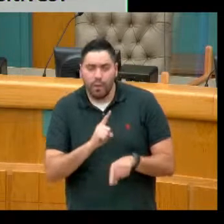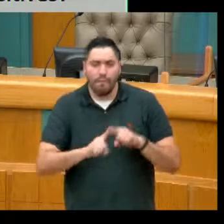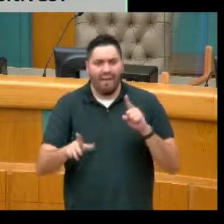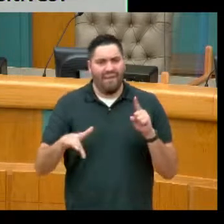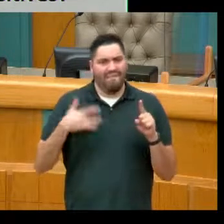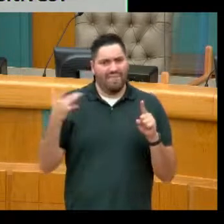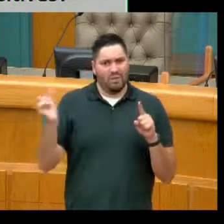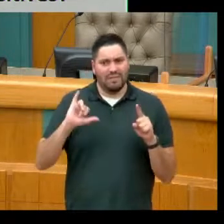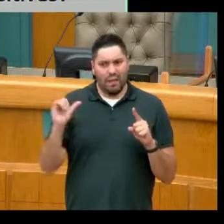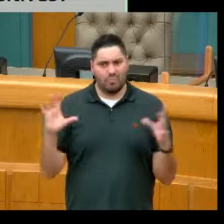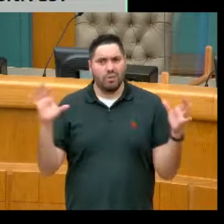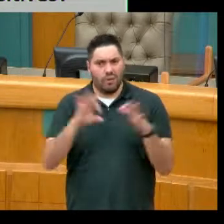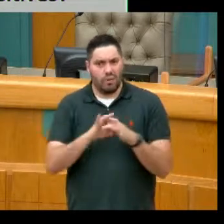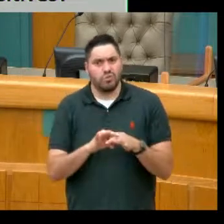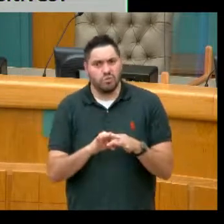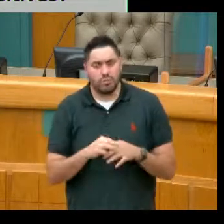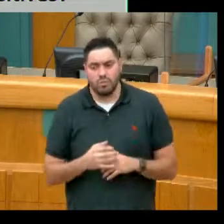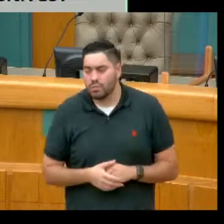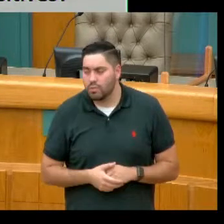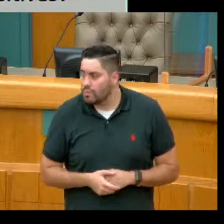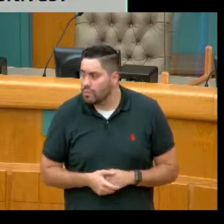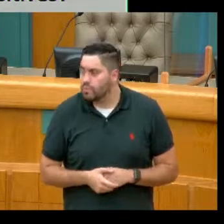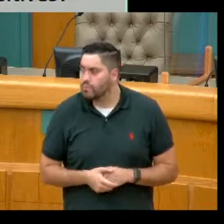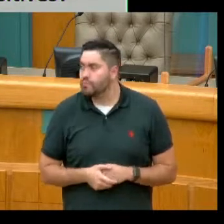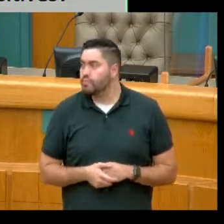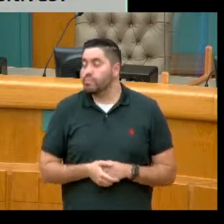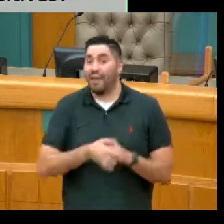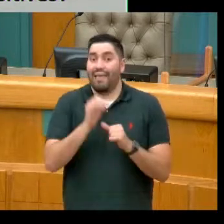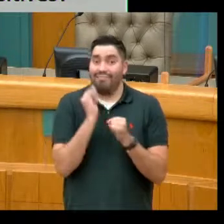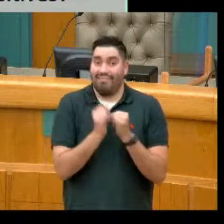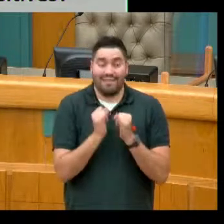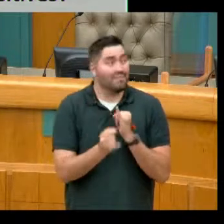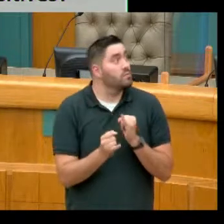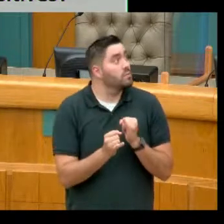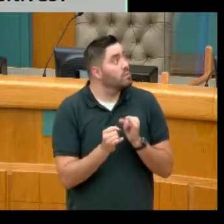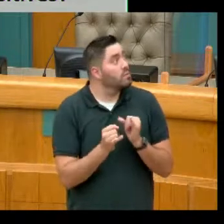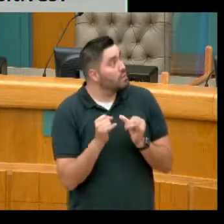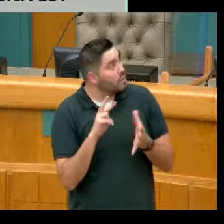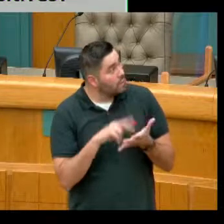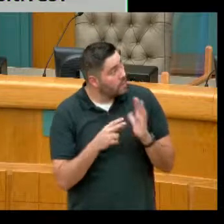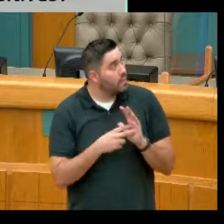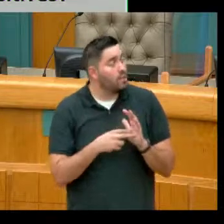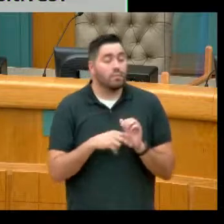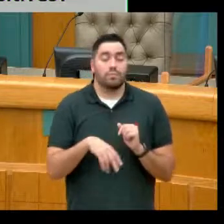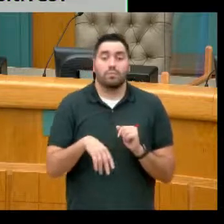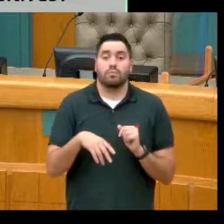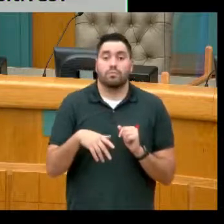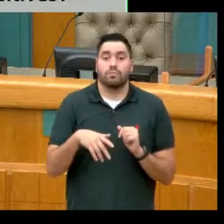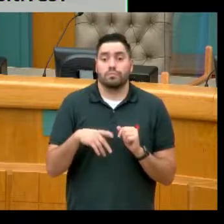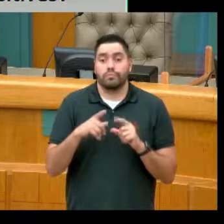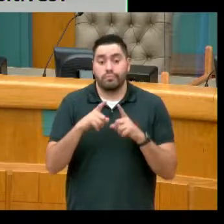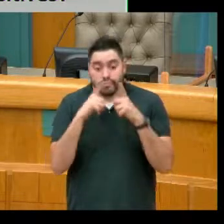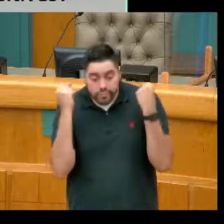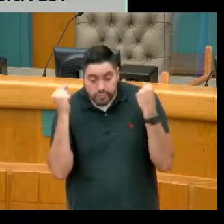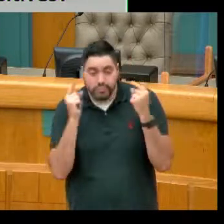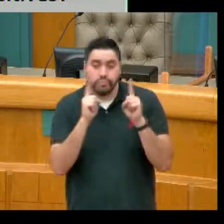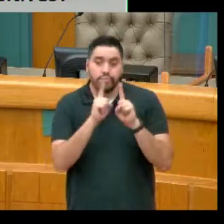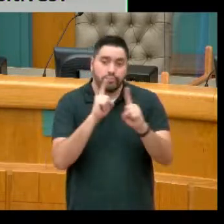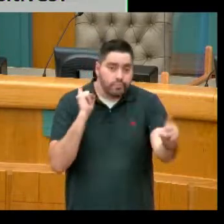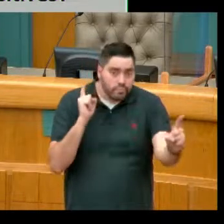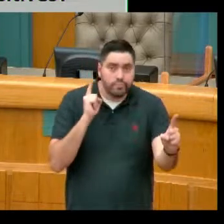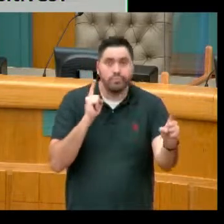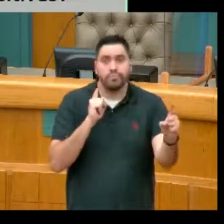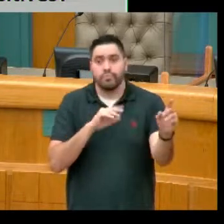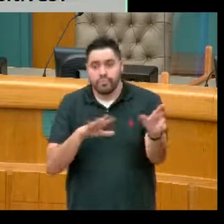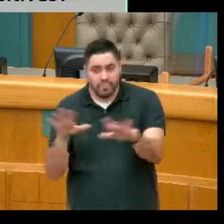And the K through 12 foot traffic is increasing, and there may be some connection here to the percent positives that we're seeing at the Public